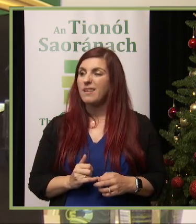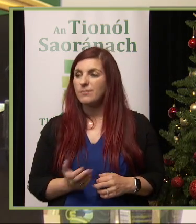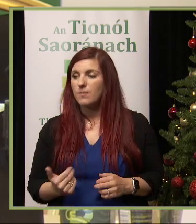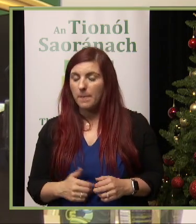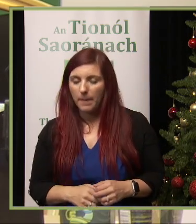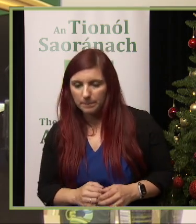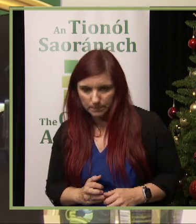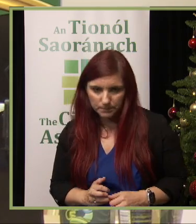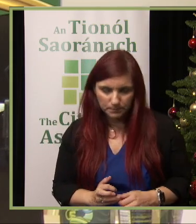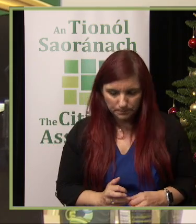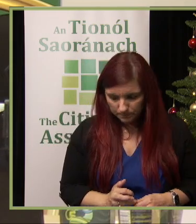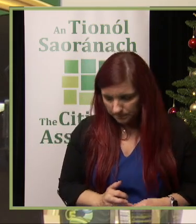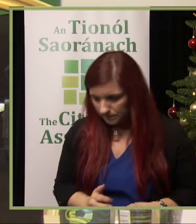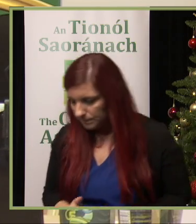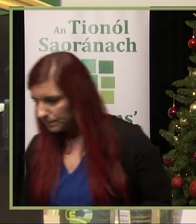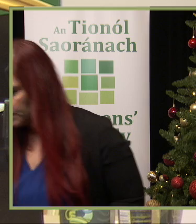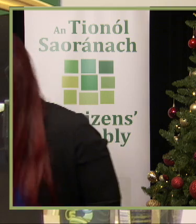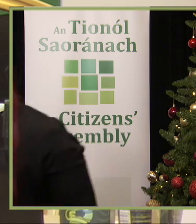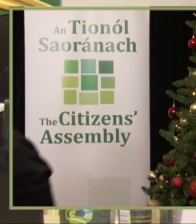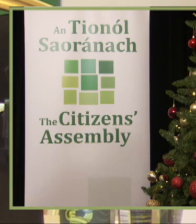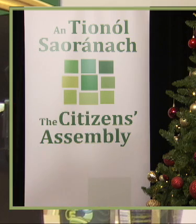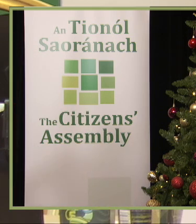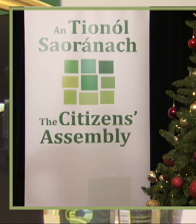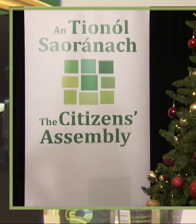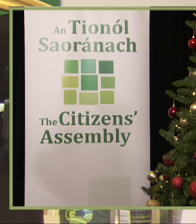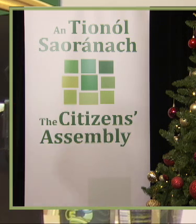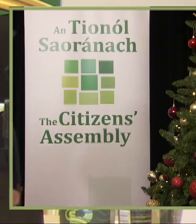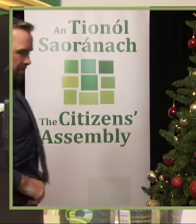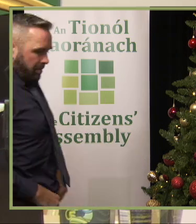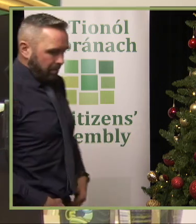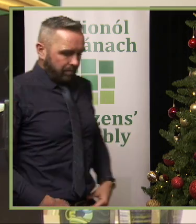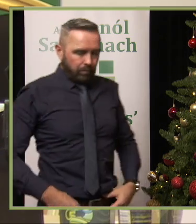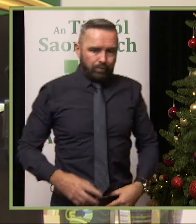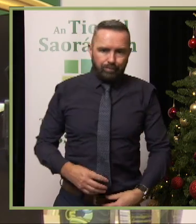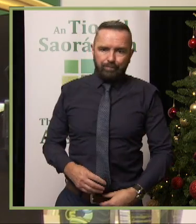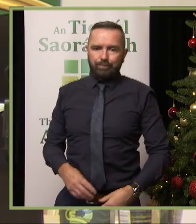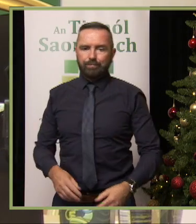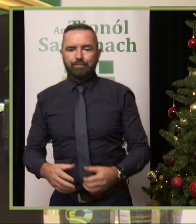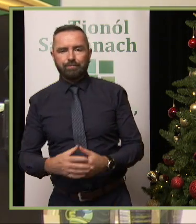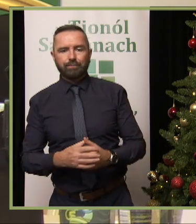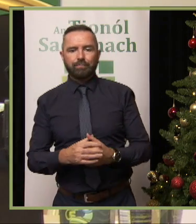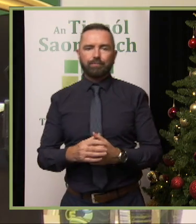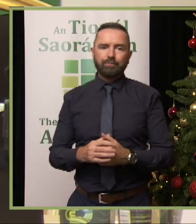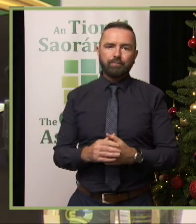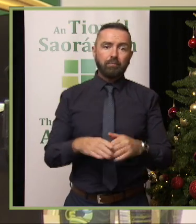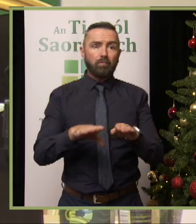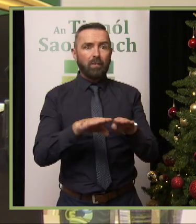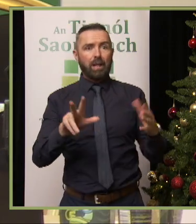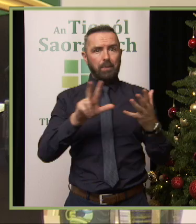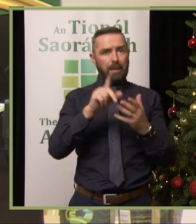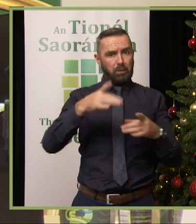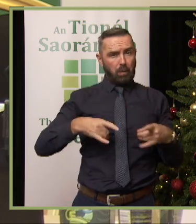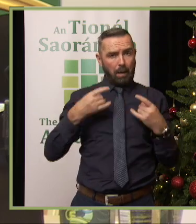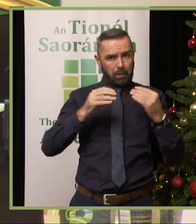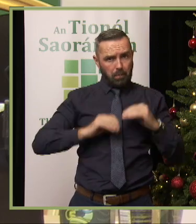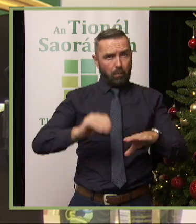Marcus. If you move the ring fence to the other side of contribution, so your proportional contribution ring fence. So table 8 then. Are you happy to go